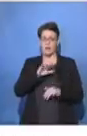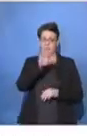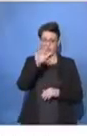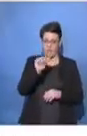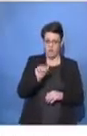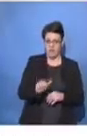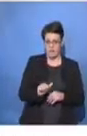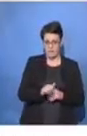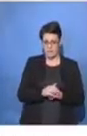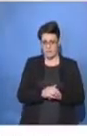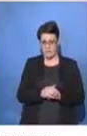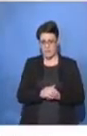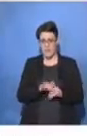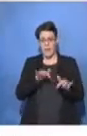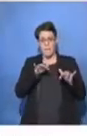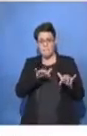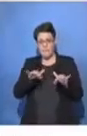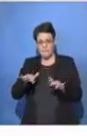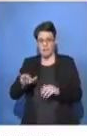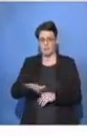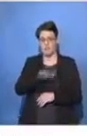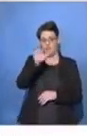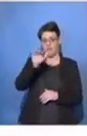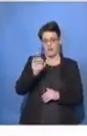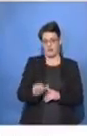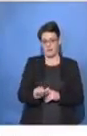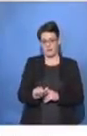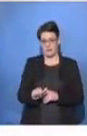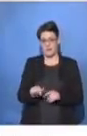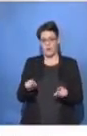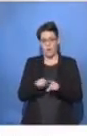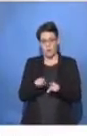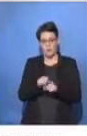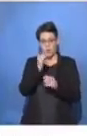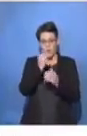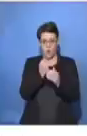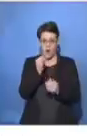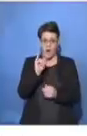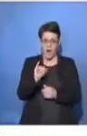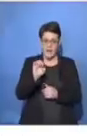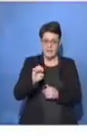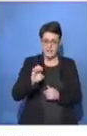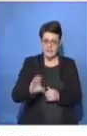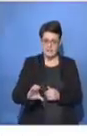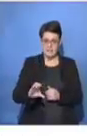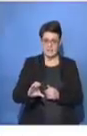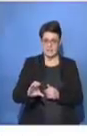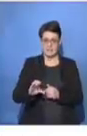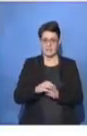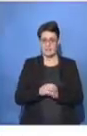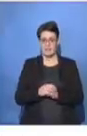Africa, the people of South Africa, the Independent Electoral Commission,